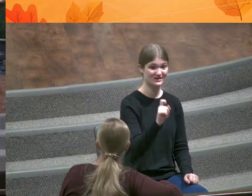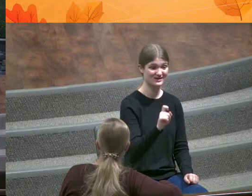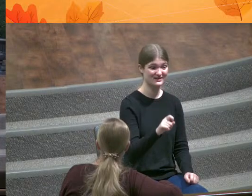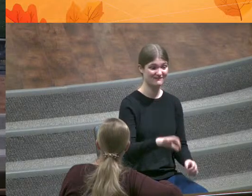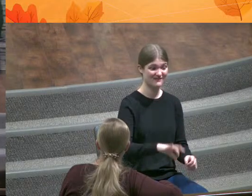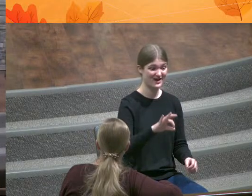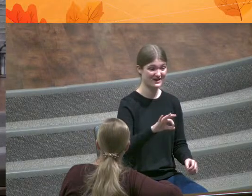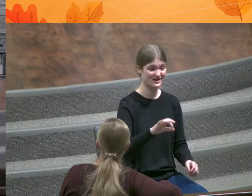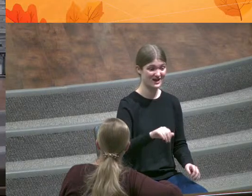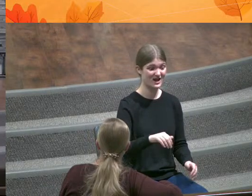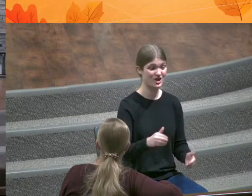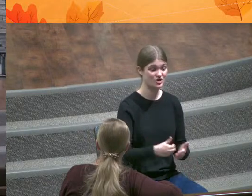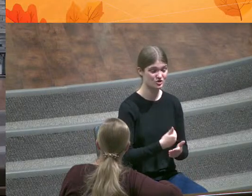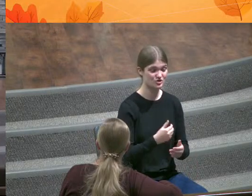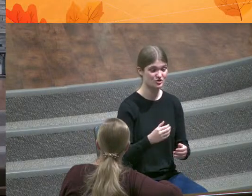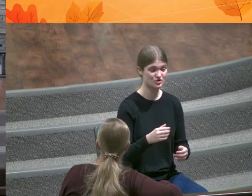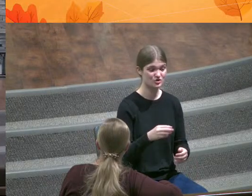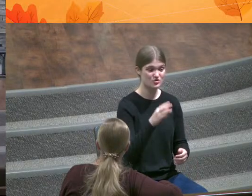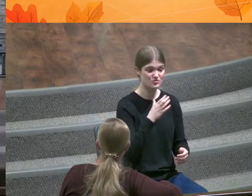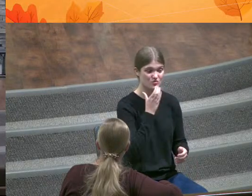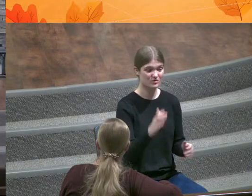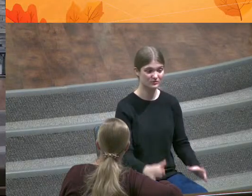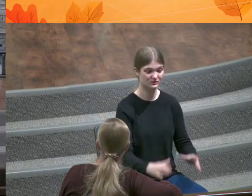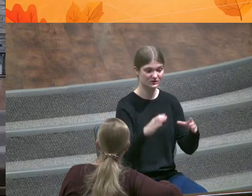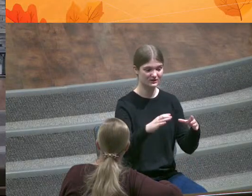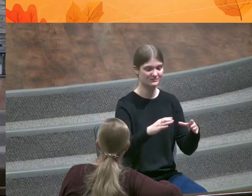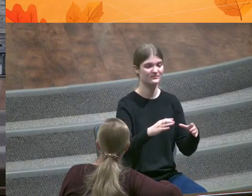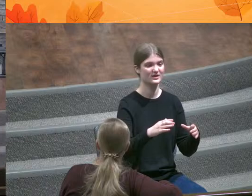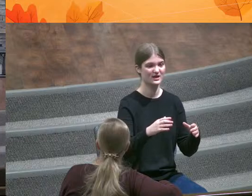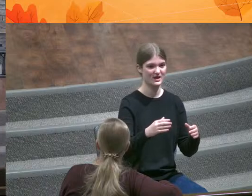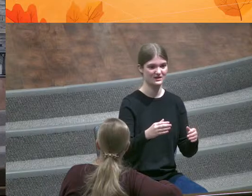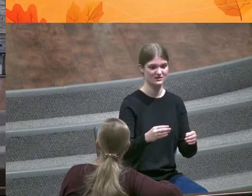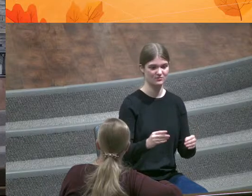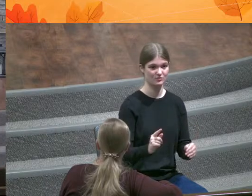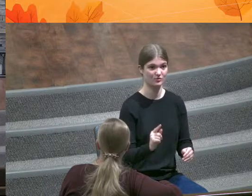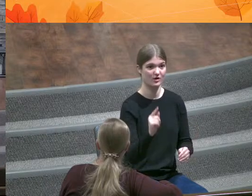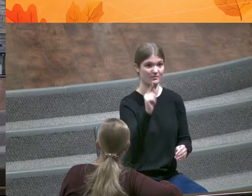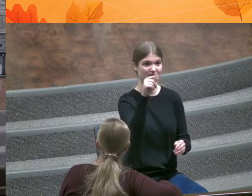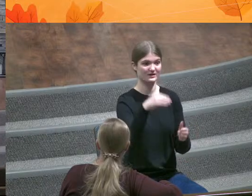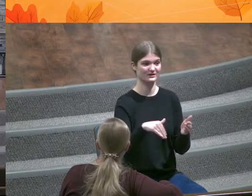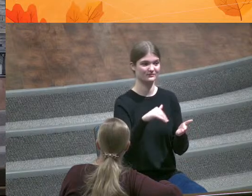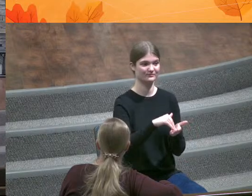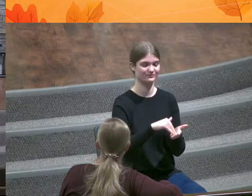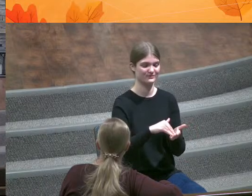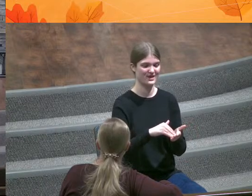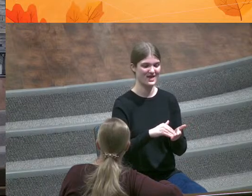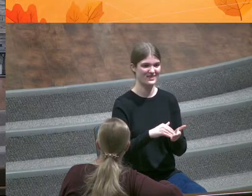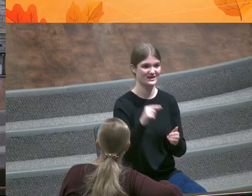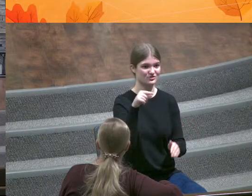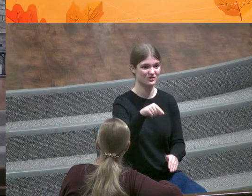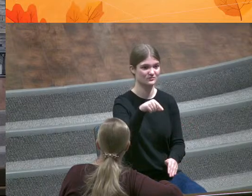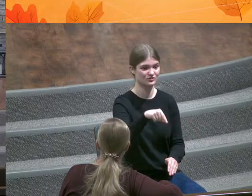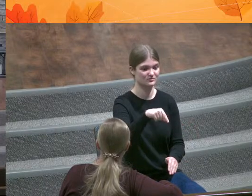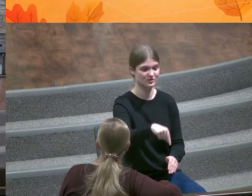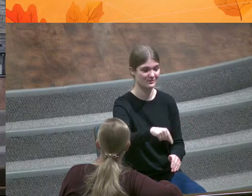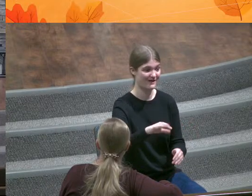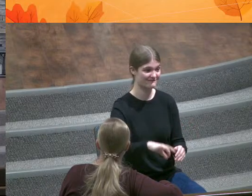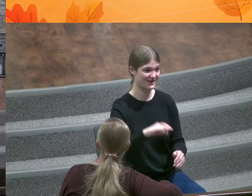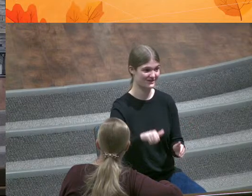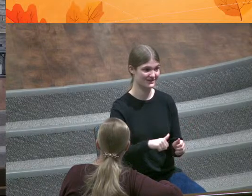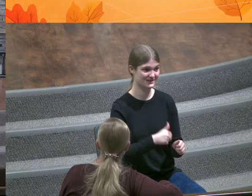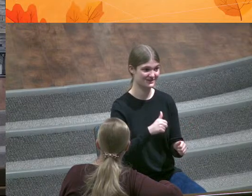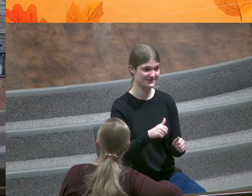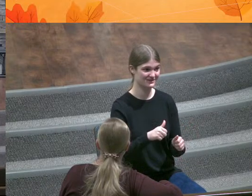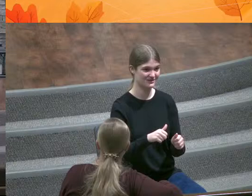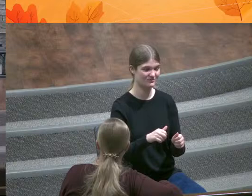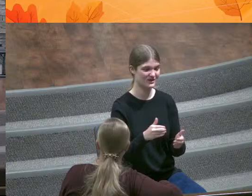and find the next thermal, and it would pick him up and carry him on. And after a while, he's going to drop a little more. And he's going to have to find the next thermal, and it's